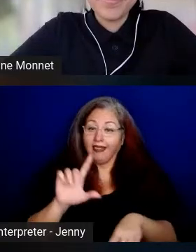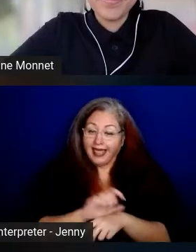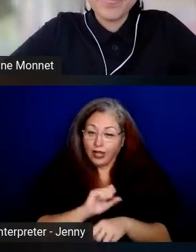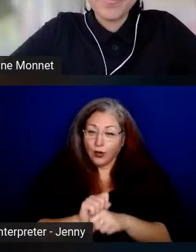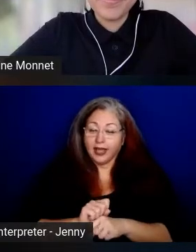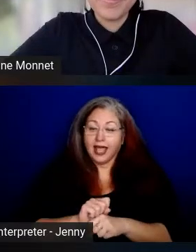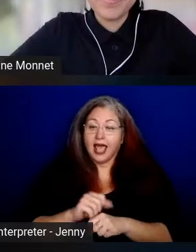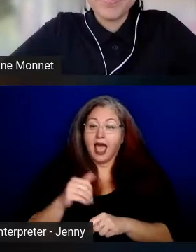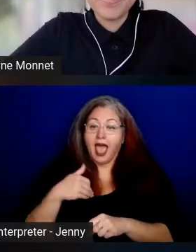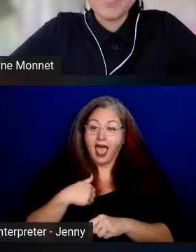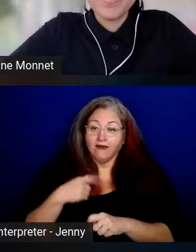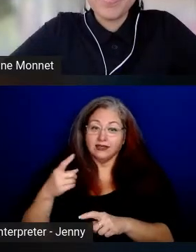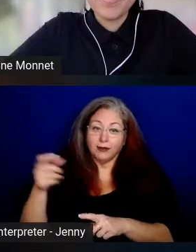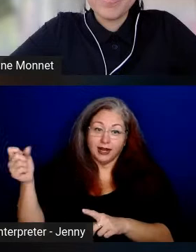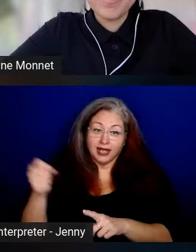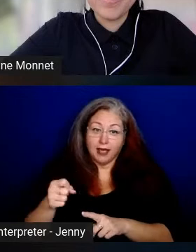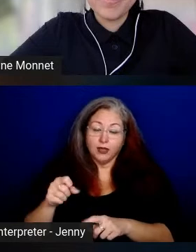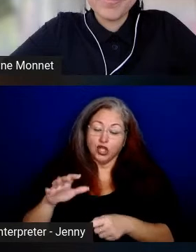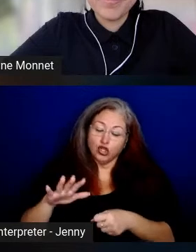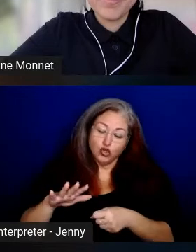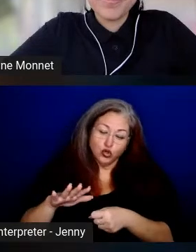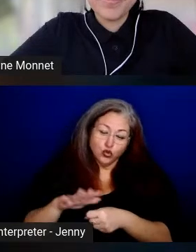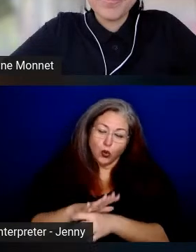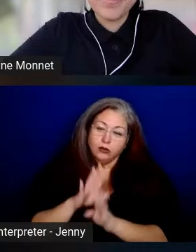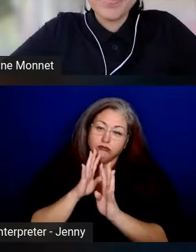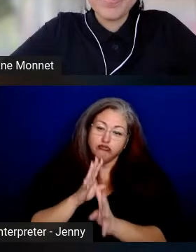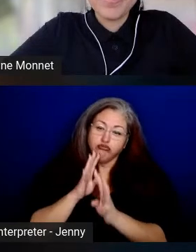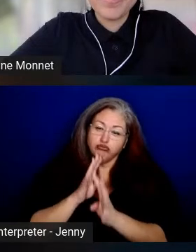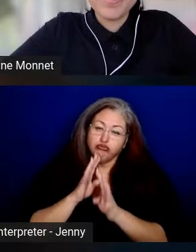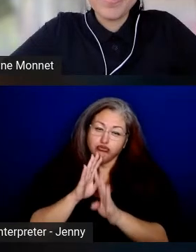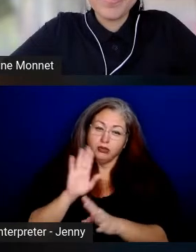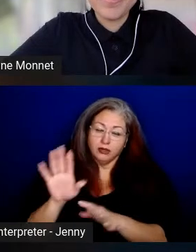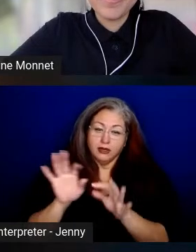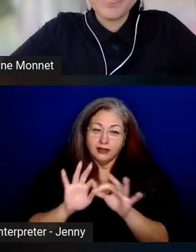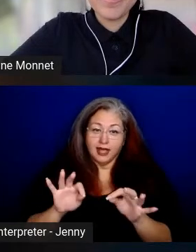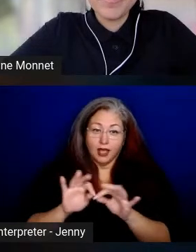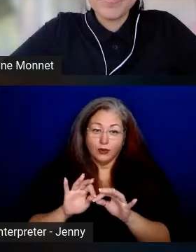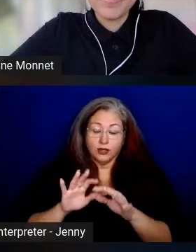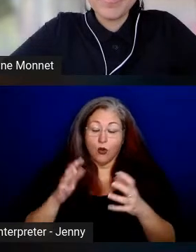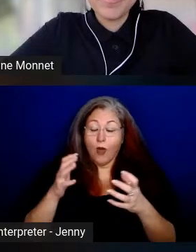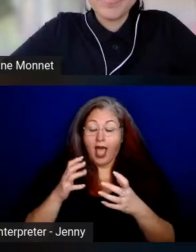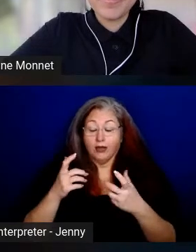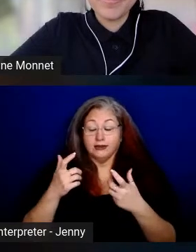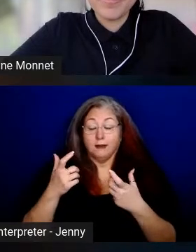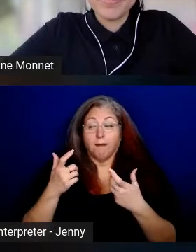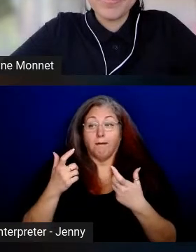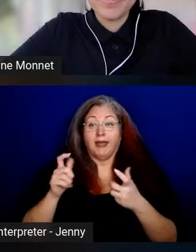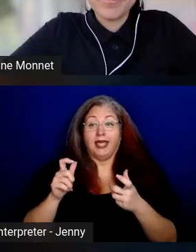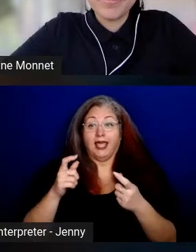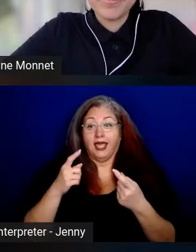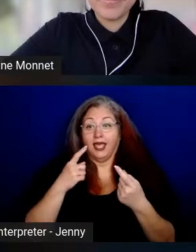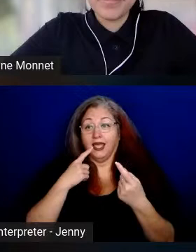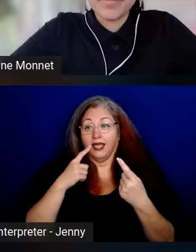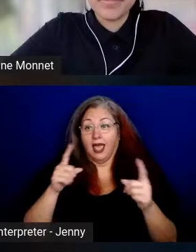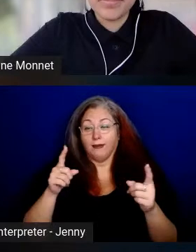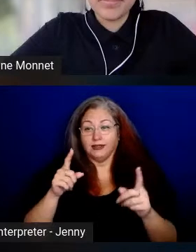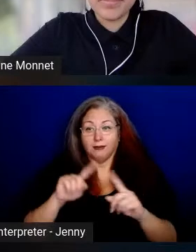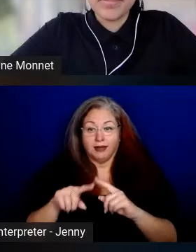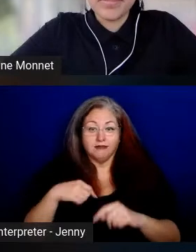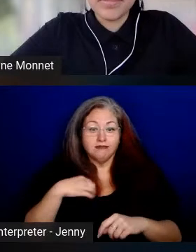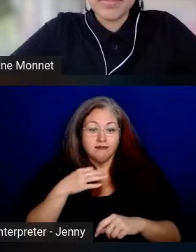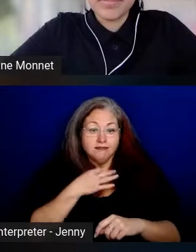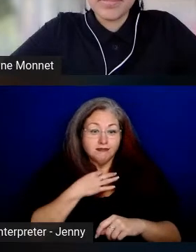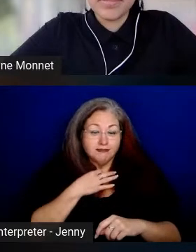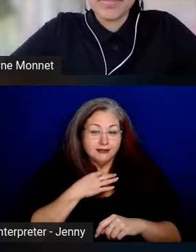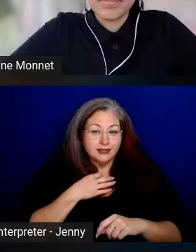sit there and have it completely spoken in that language is really a feat. And I'm really interested to hear how